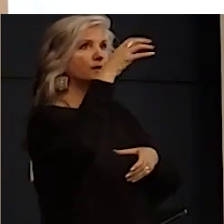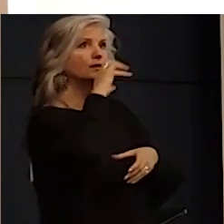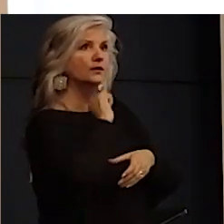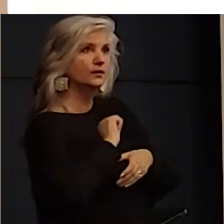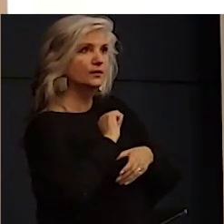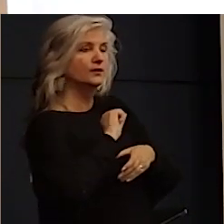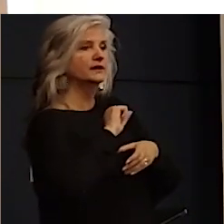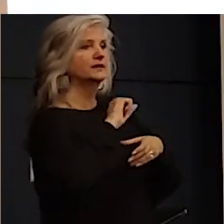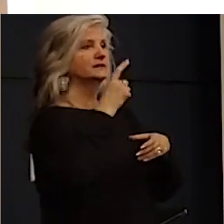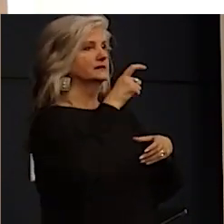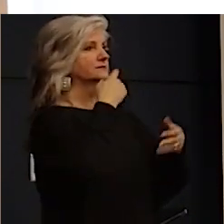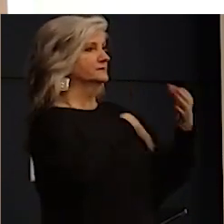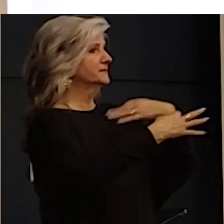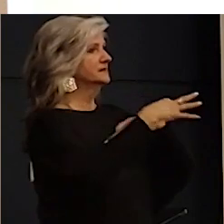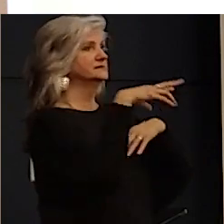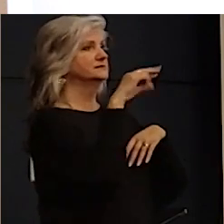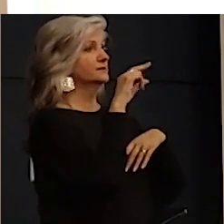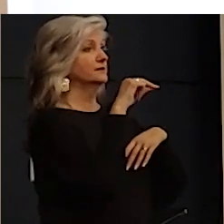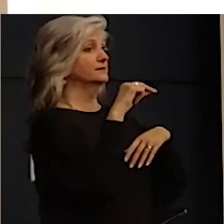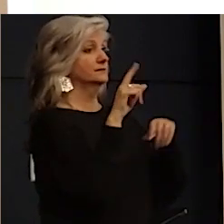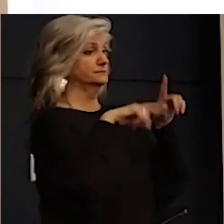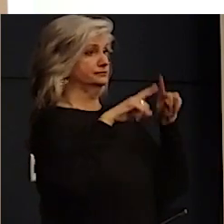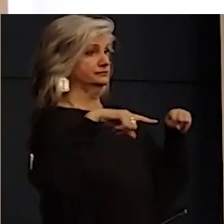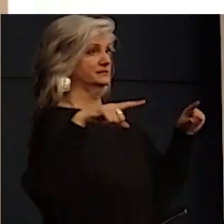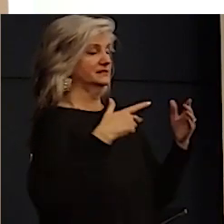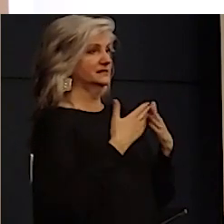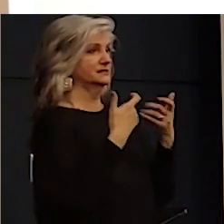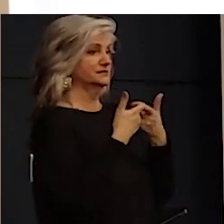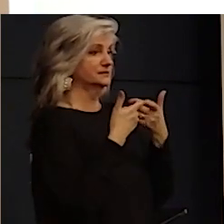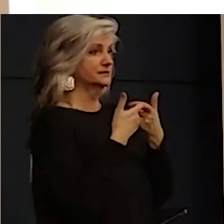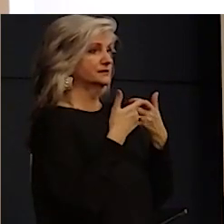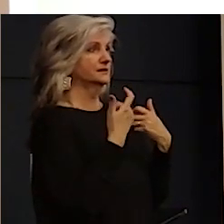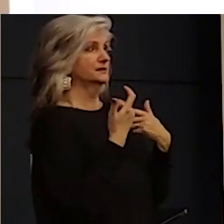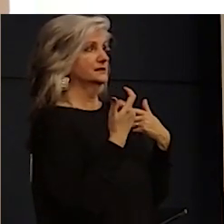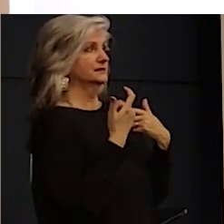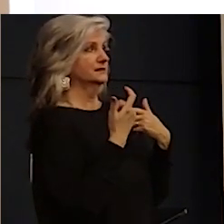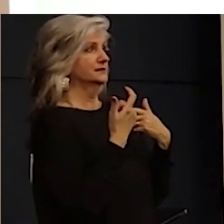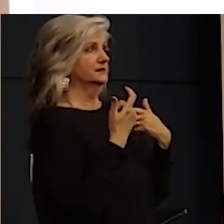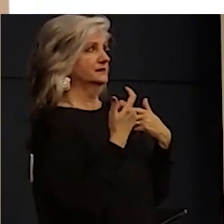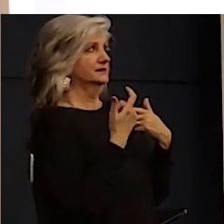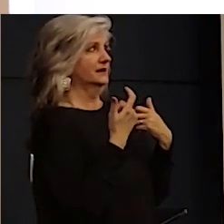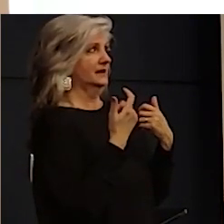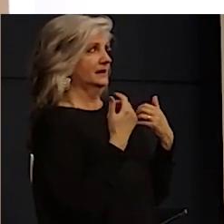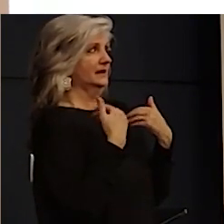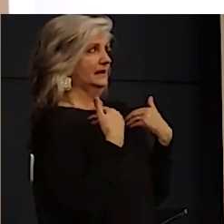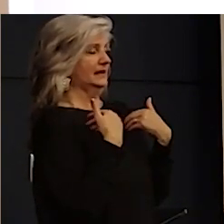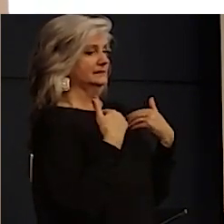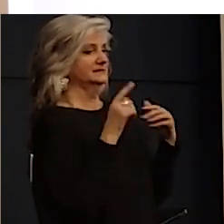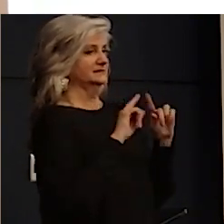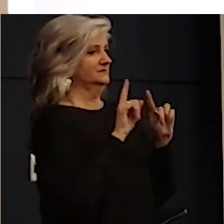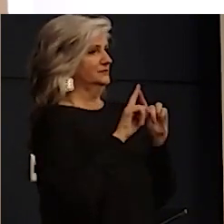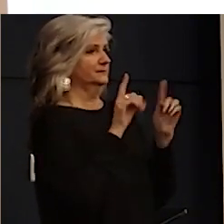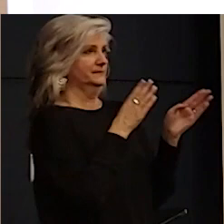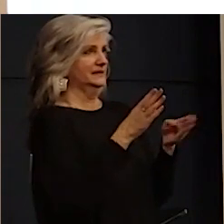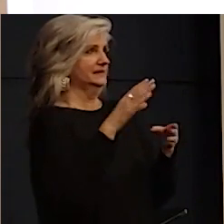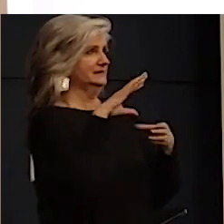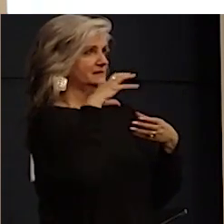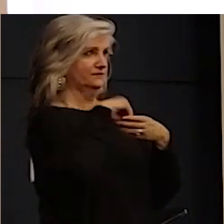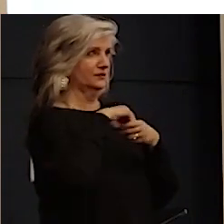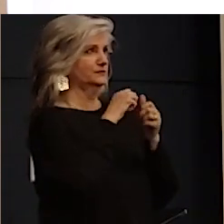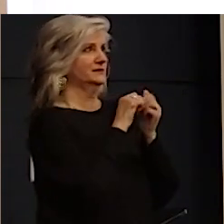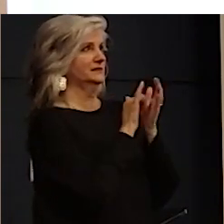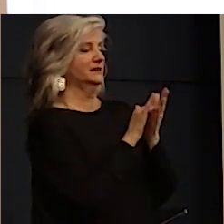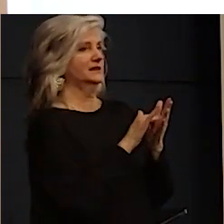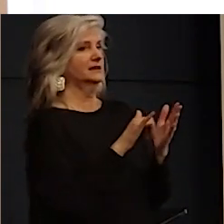it, but all sorts of things. Utilities have stuffed in those TDSIC plans, and